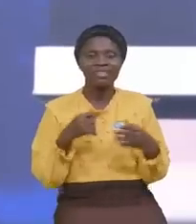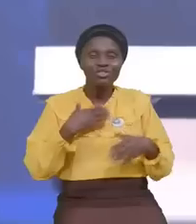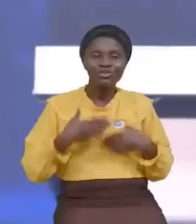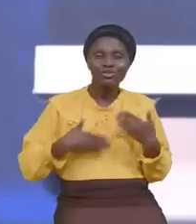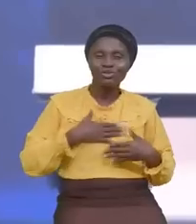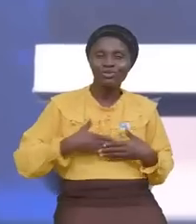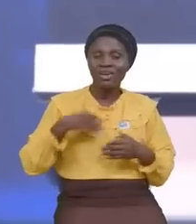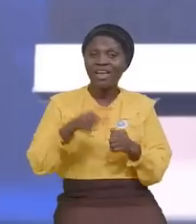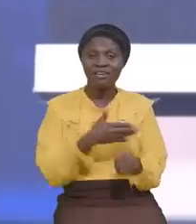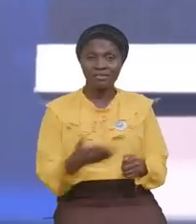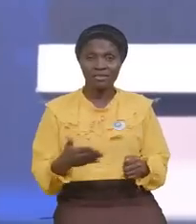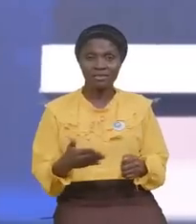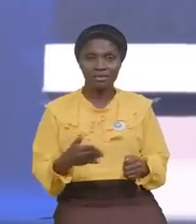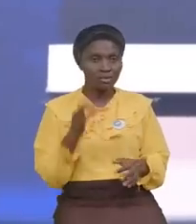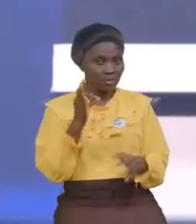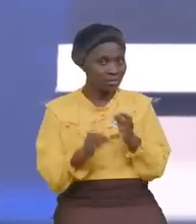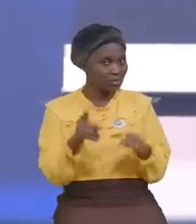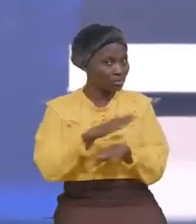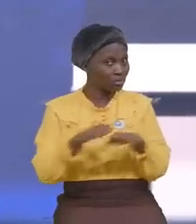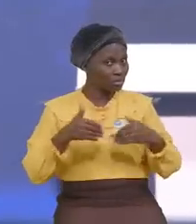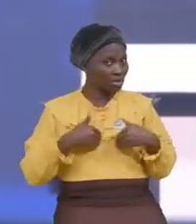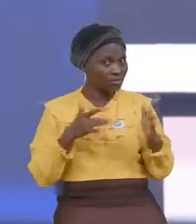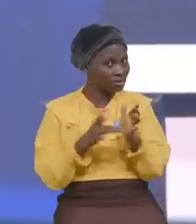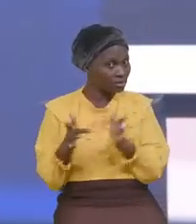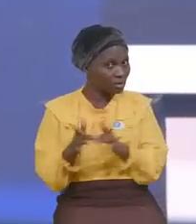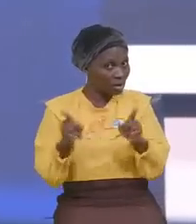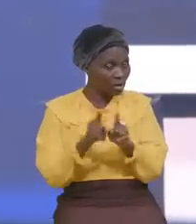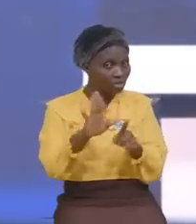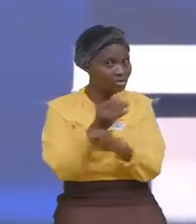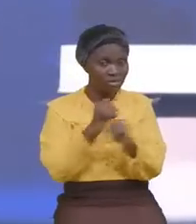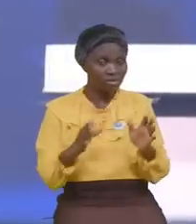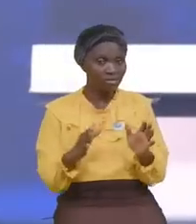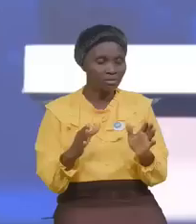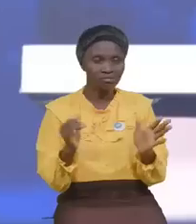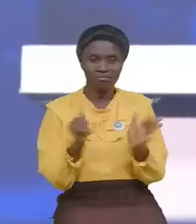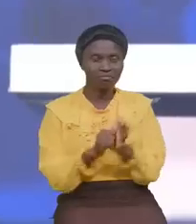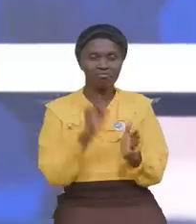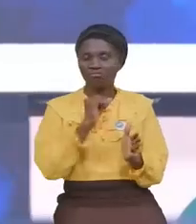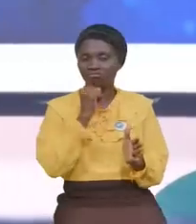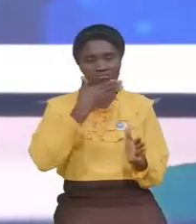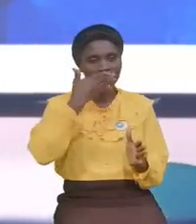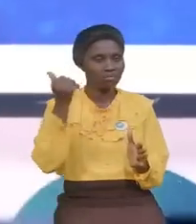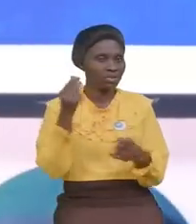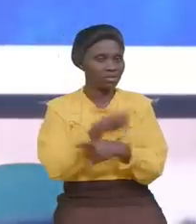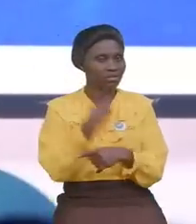you don't have Jesus as your Savior, that will not be a best day for you.